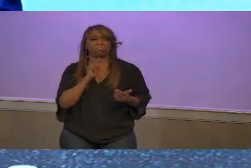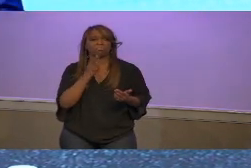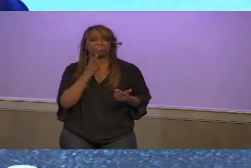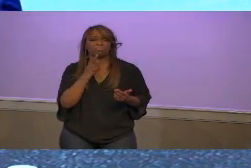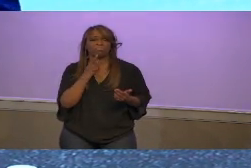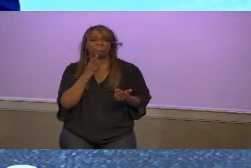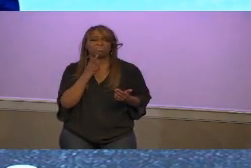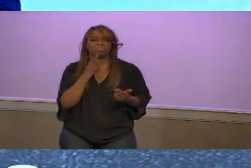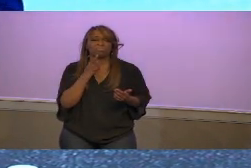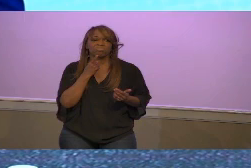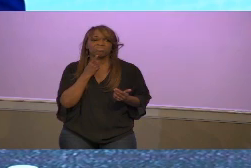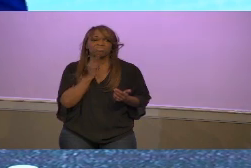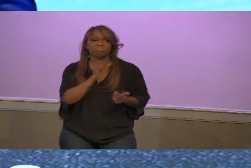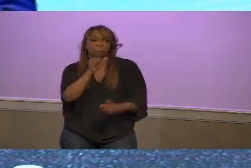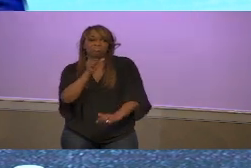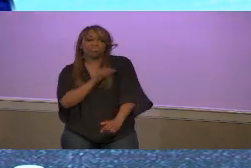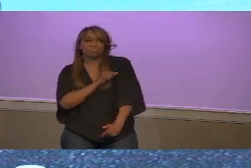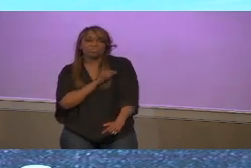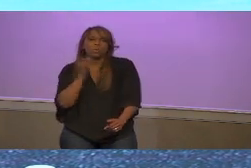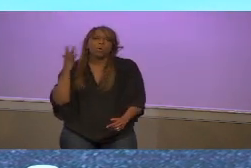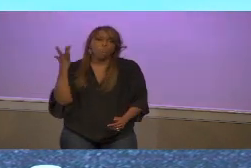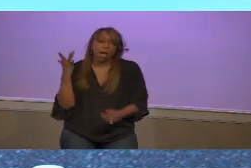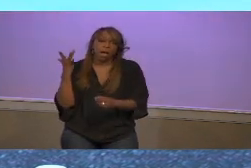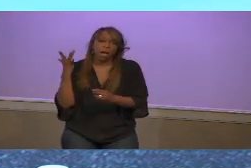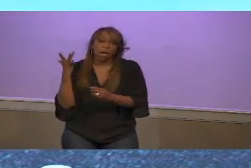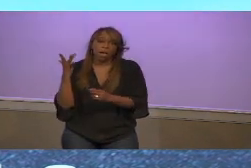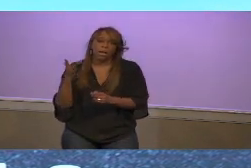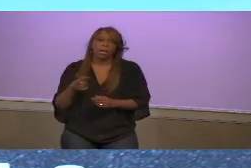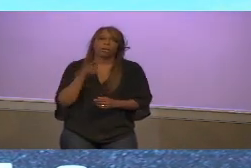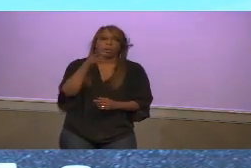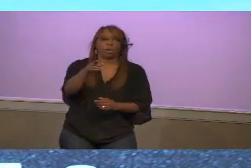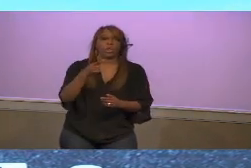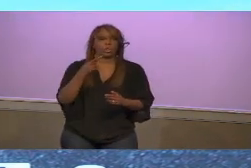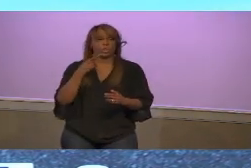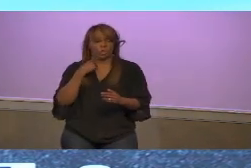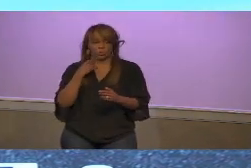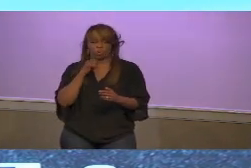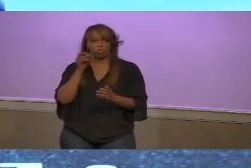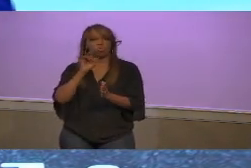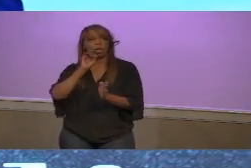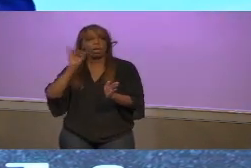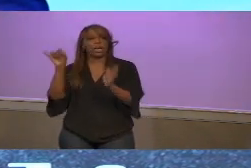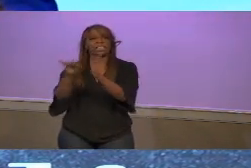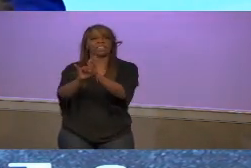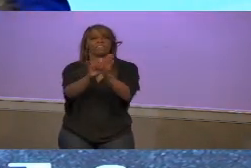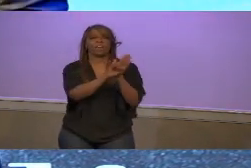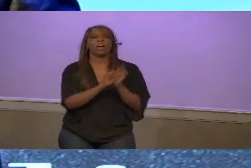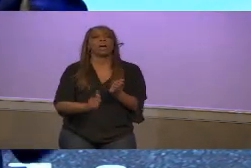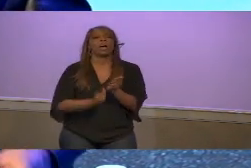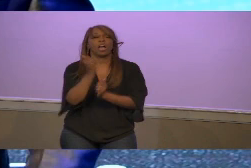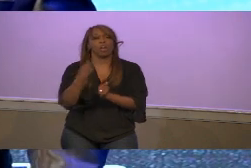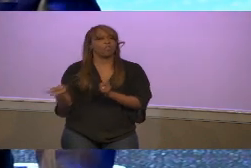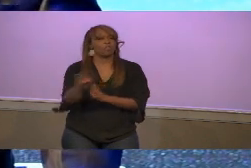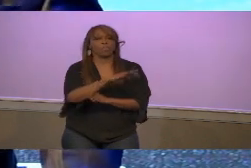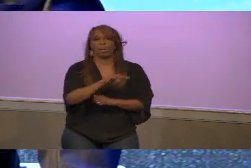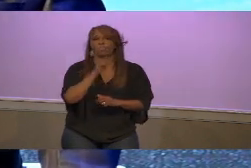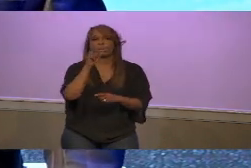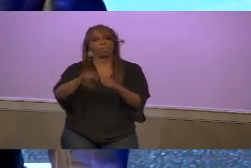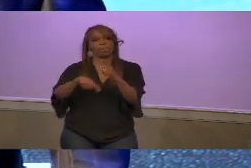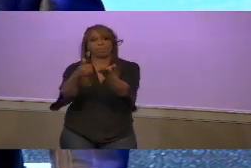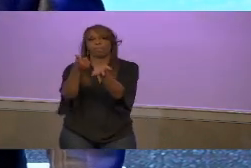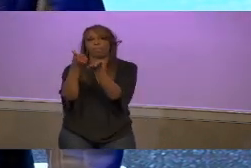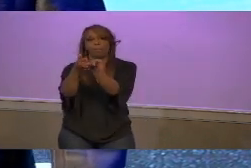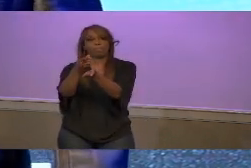in your spirit today is a result of recognizing that everybody will not and cannot help